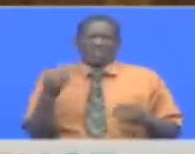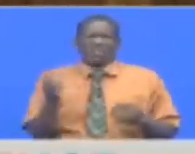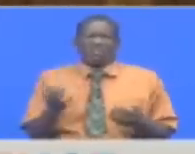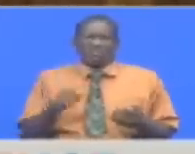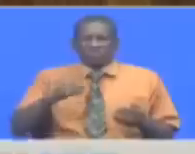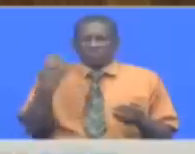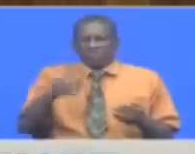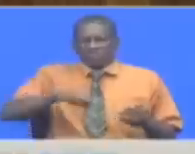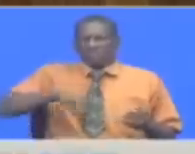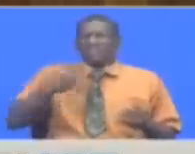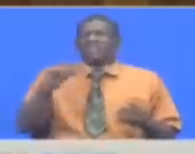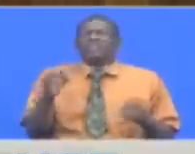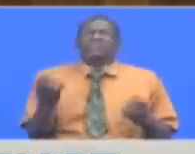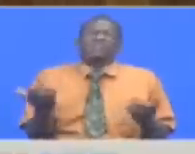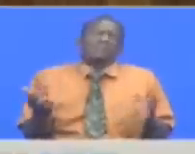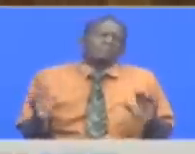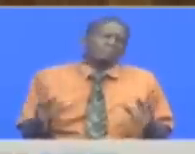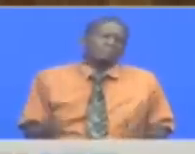of